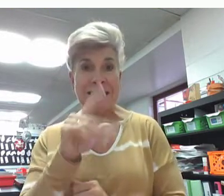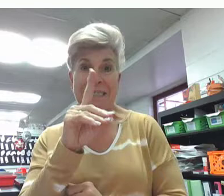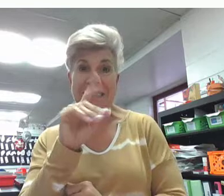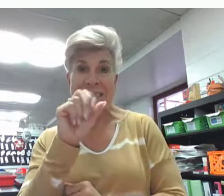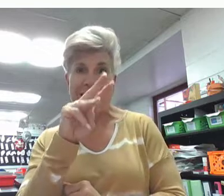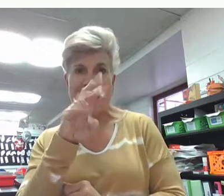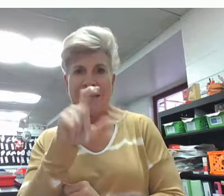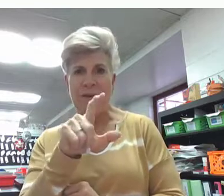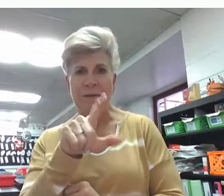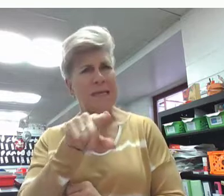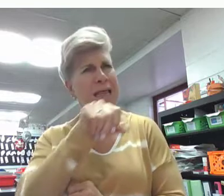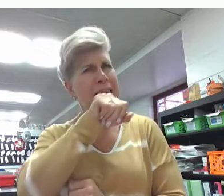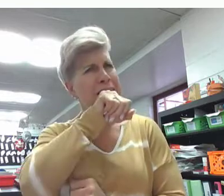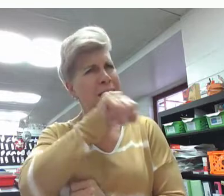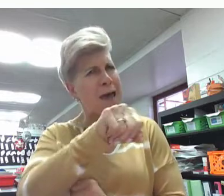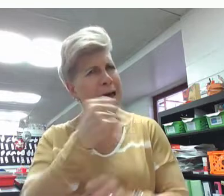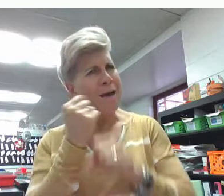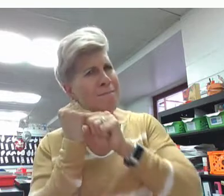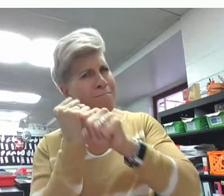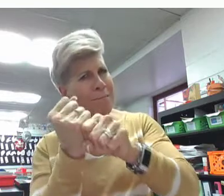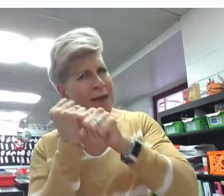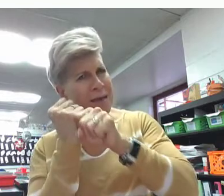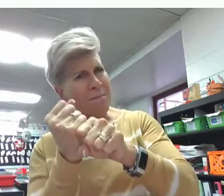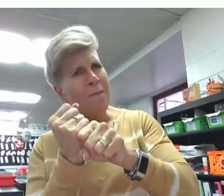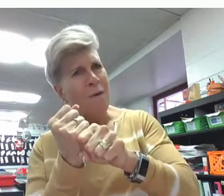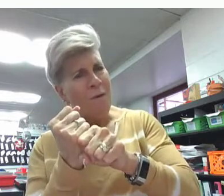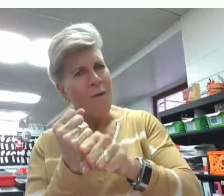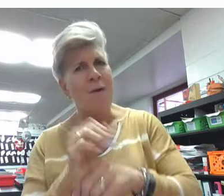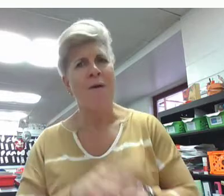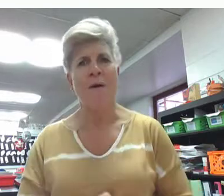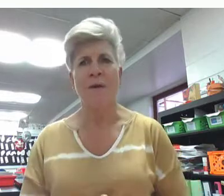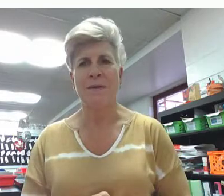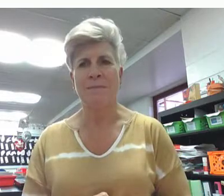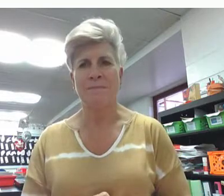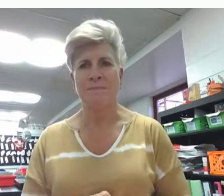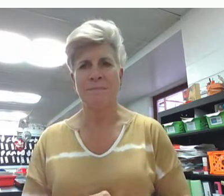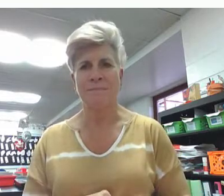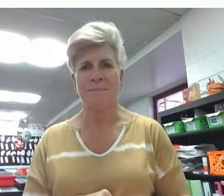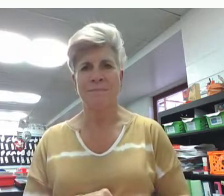This is Daniel. He really loves baseball.